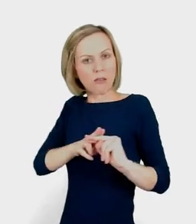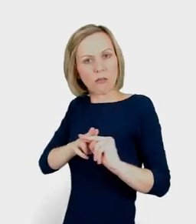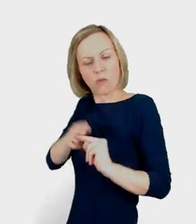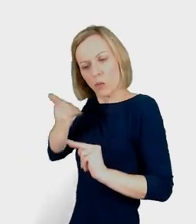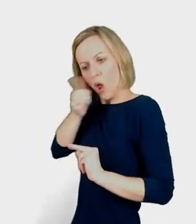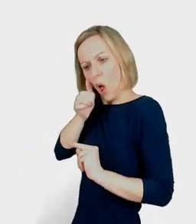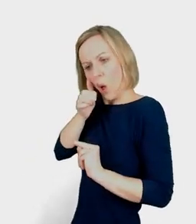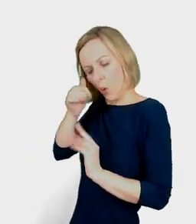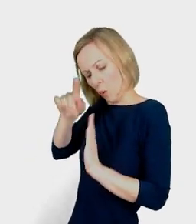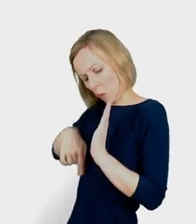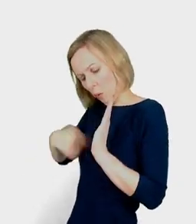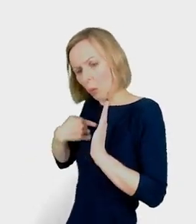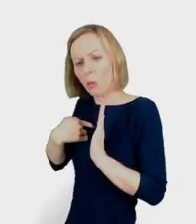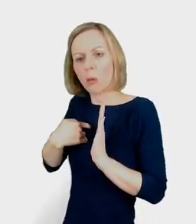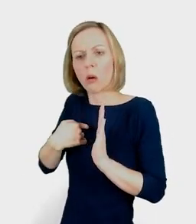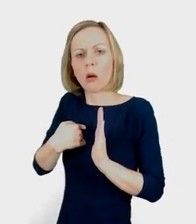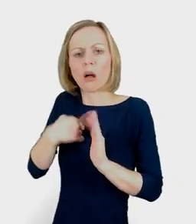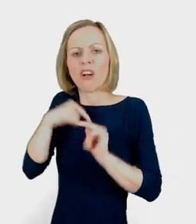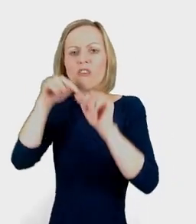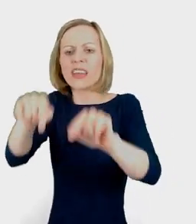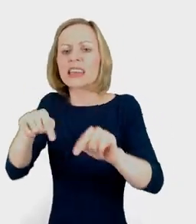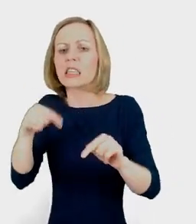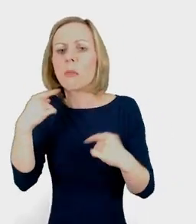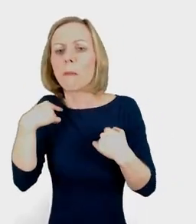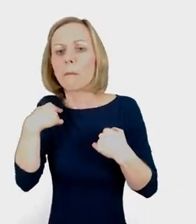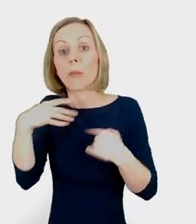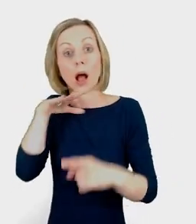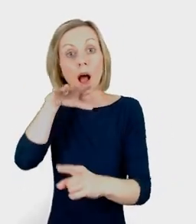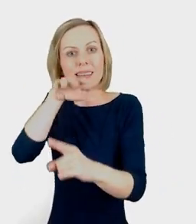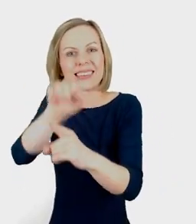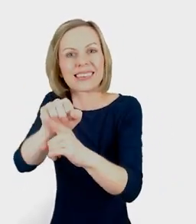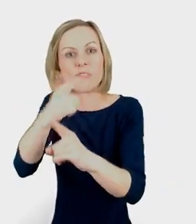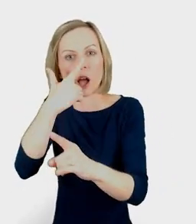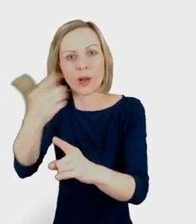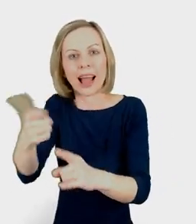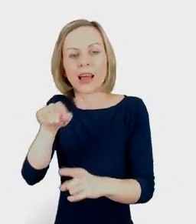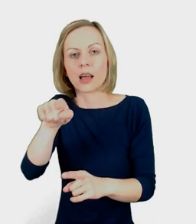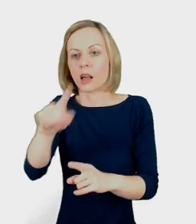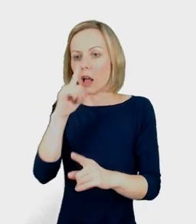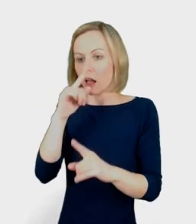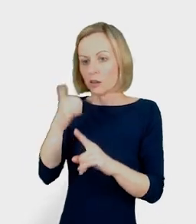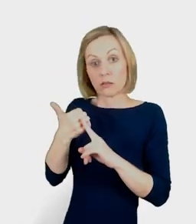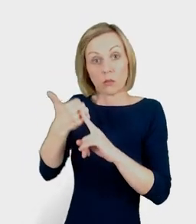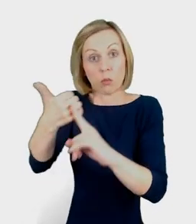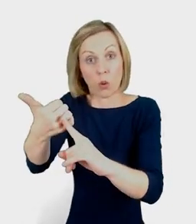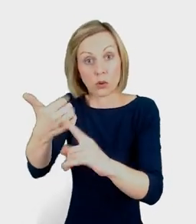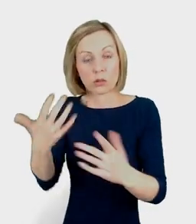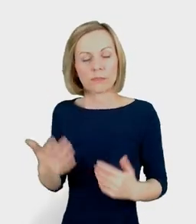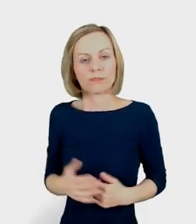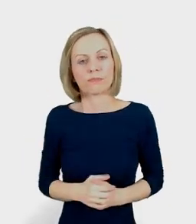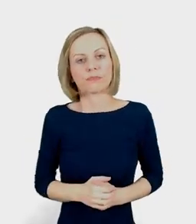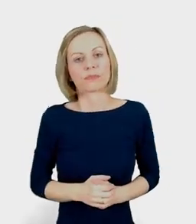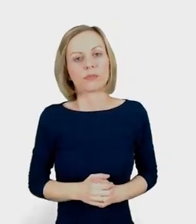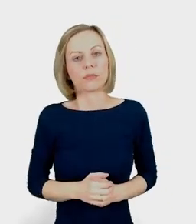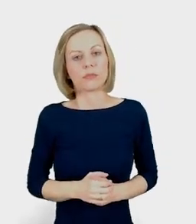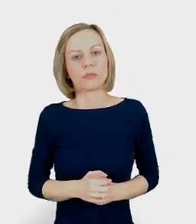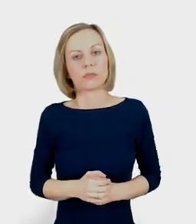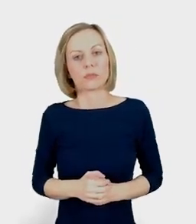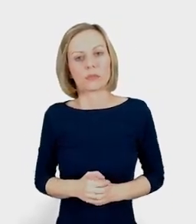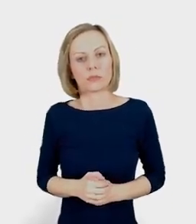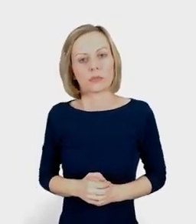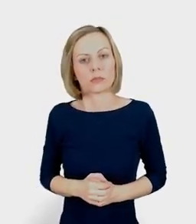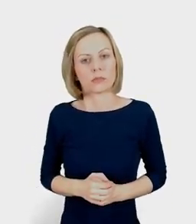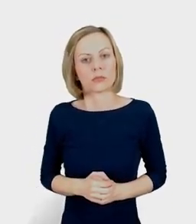the signs, you can identify potential victims and provide them with support.